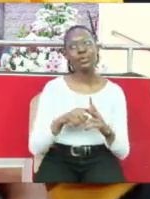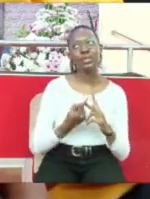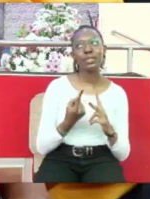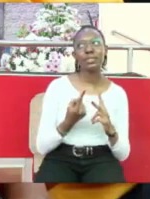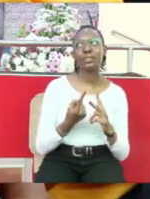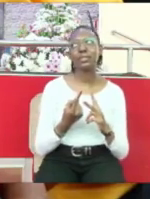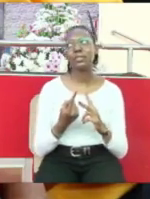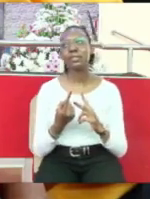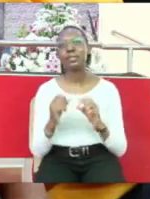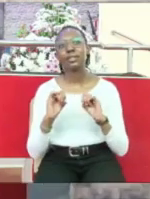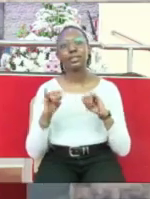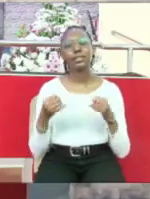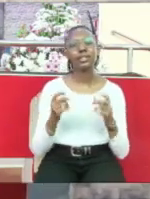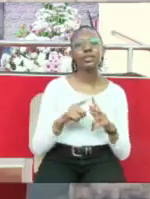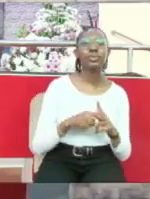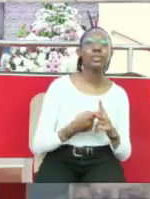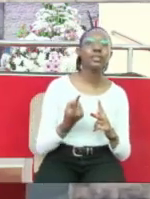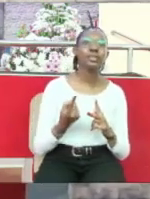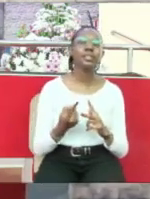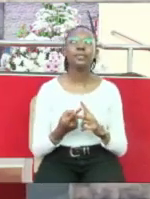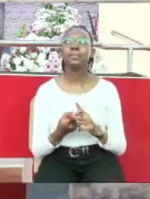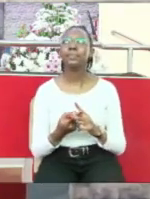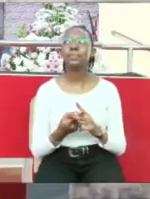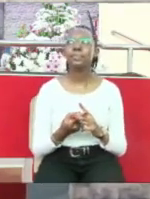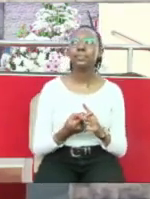always need for a new beginning. Siku zote panahitaji mwanzo mpya.